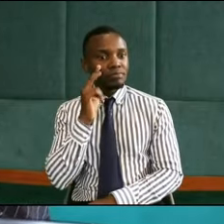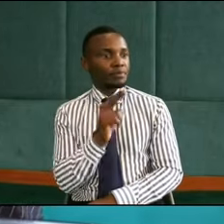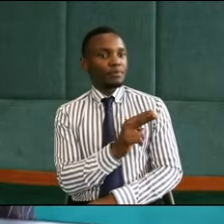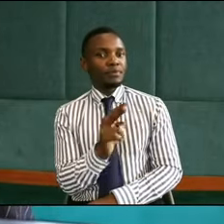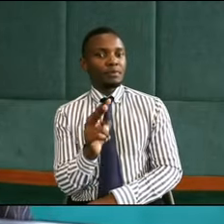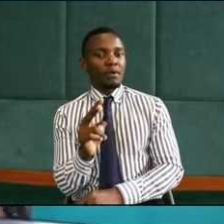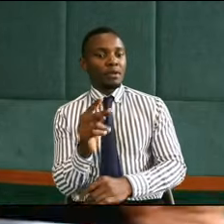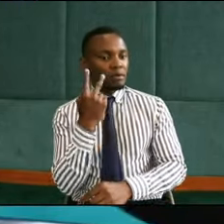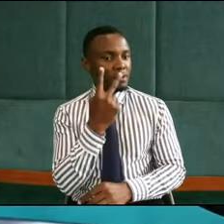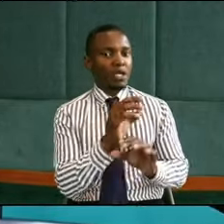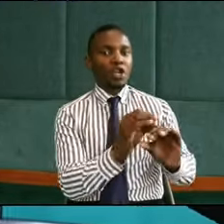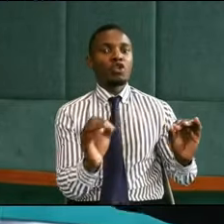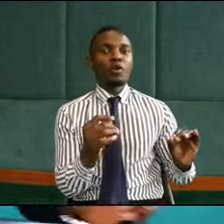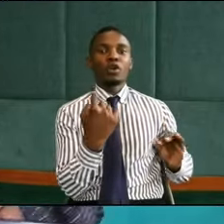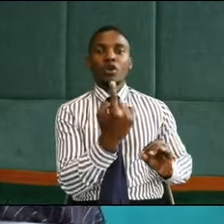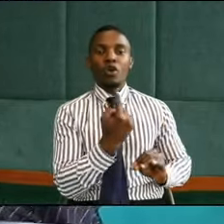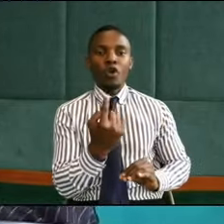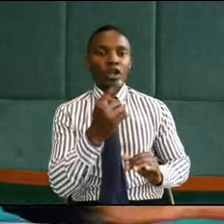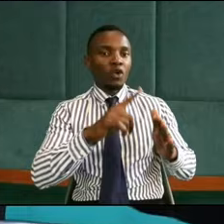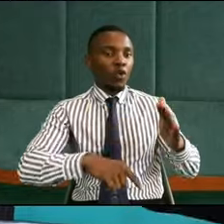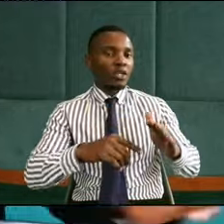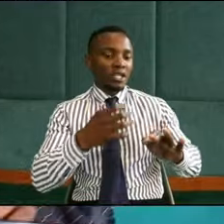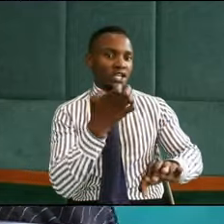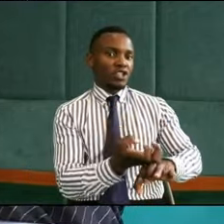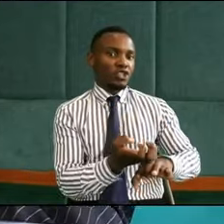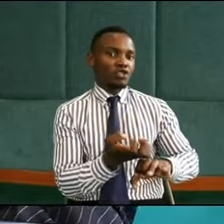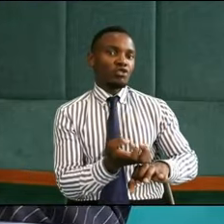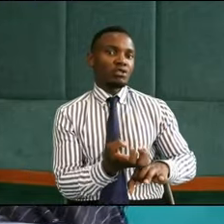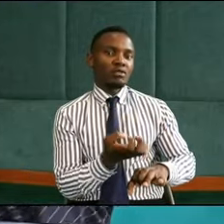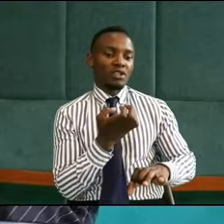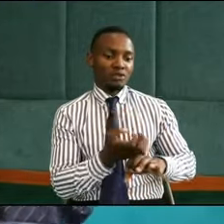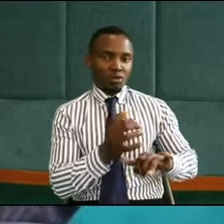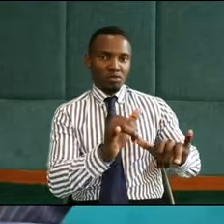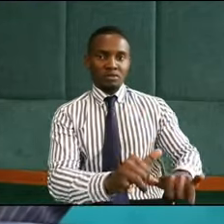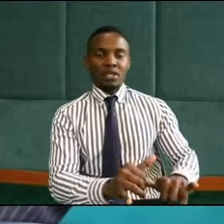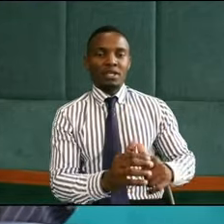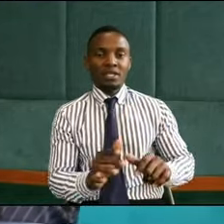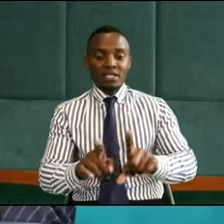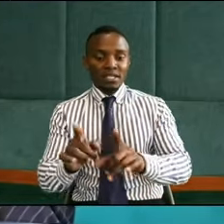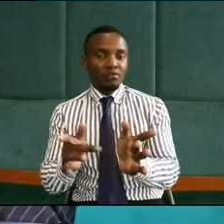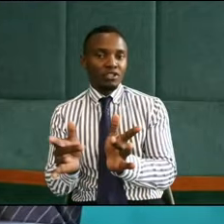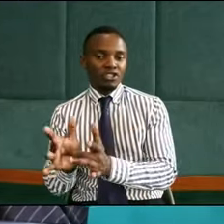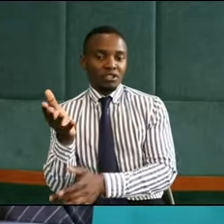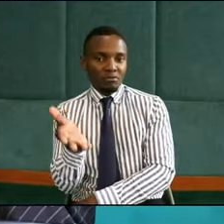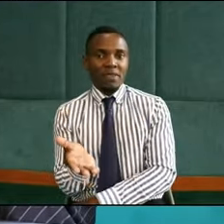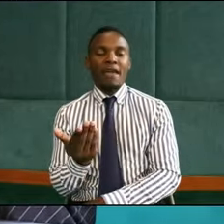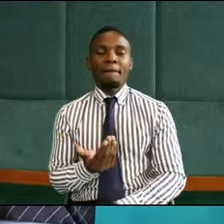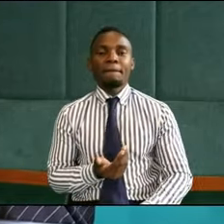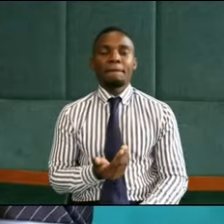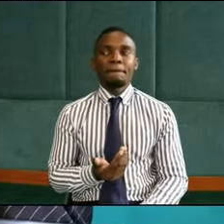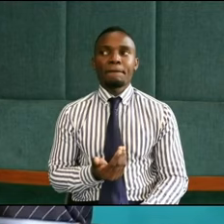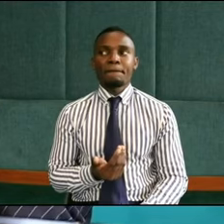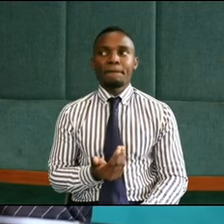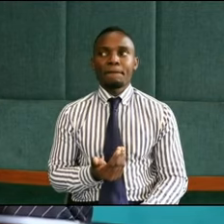there was no one except the stones, the piles of stones. And Jesus was there.